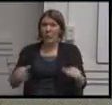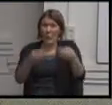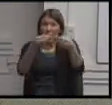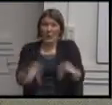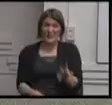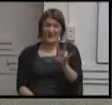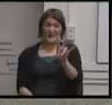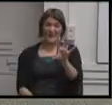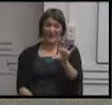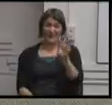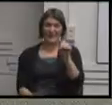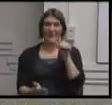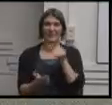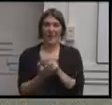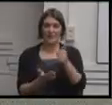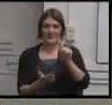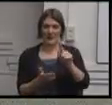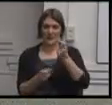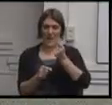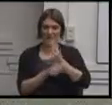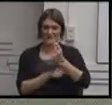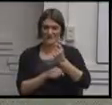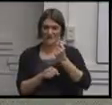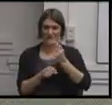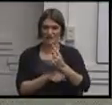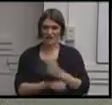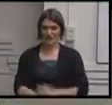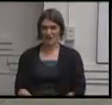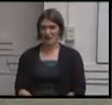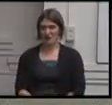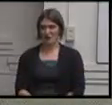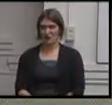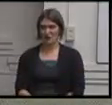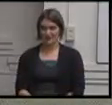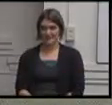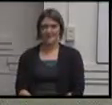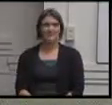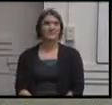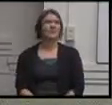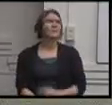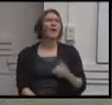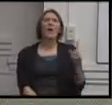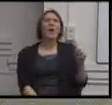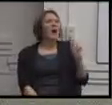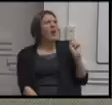going somewhere. All right. Thank you. When are we going to know about the municipal center?